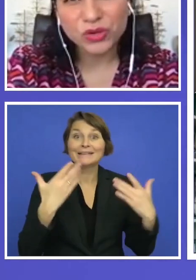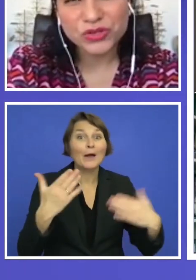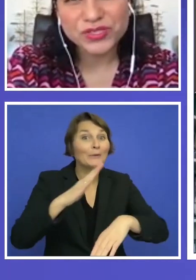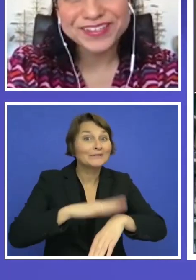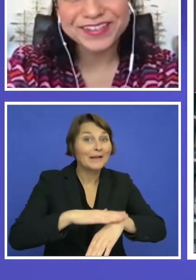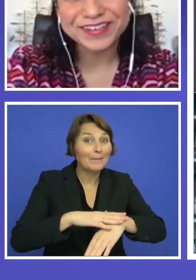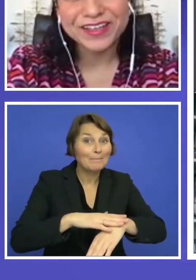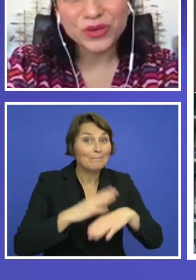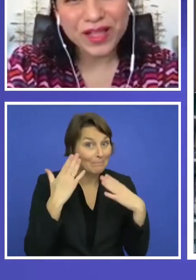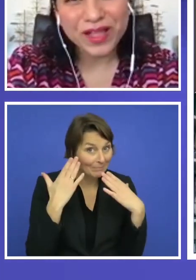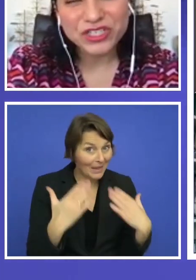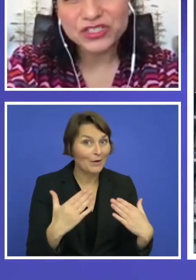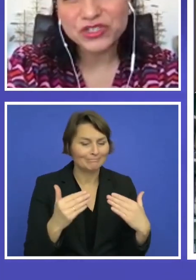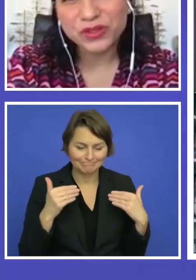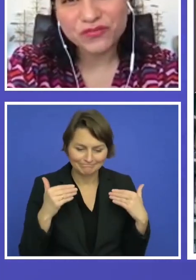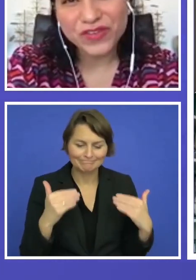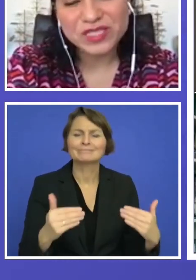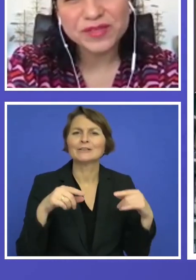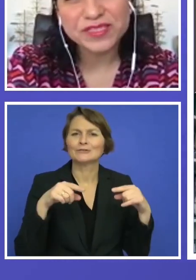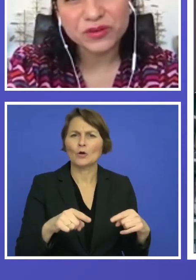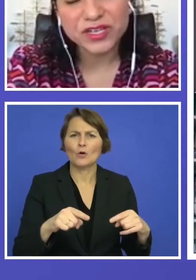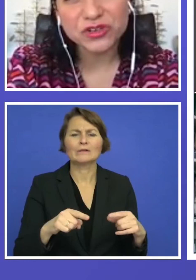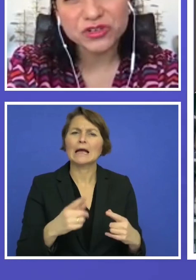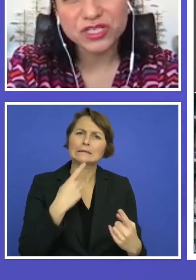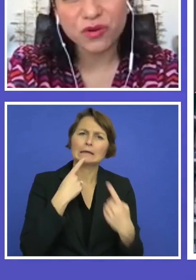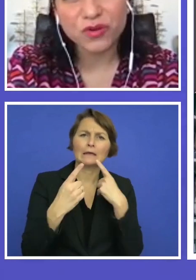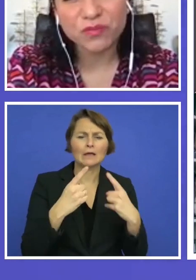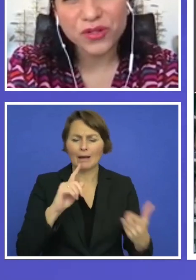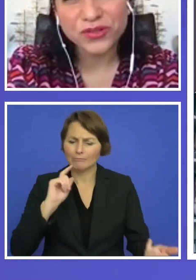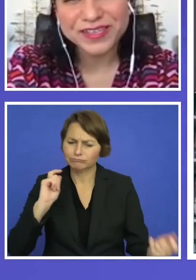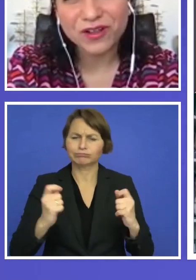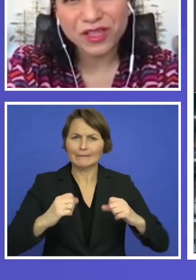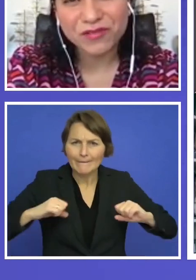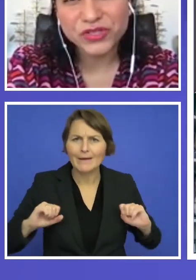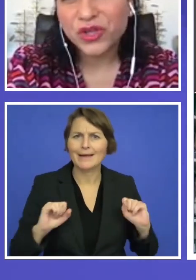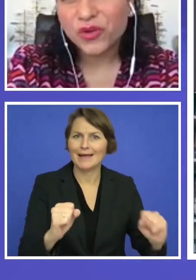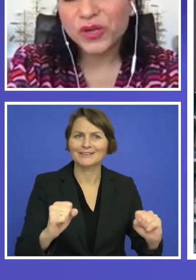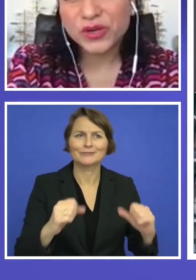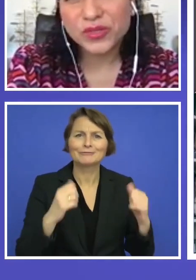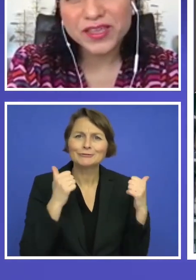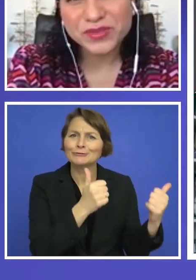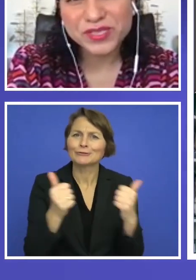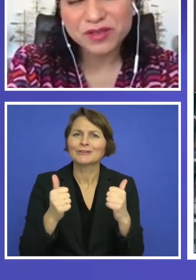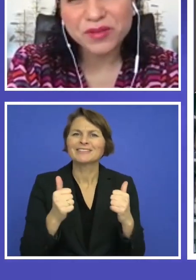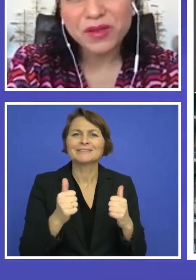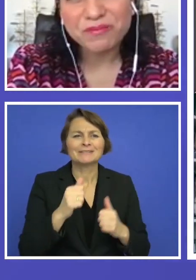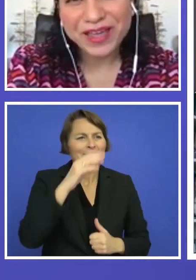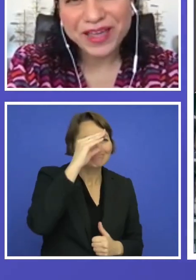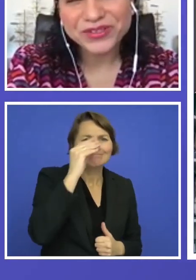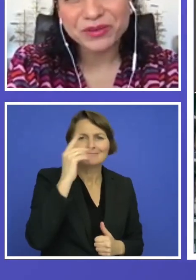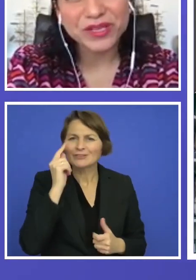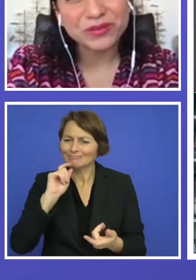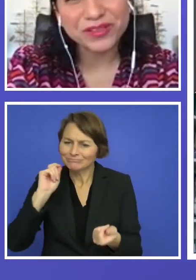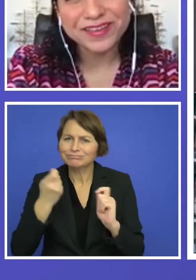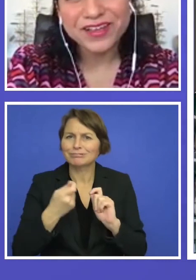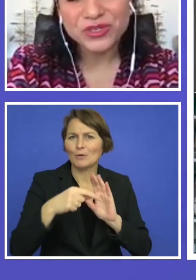health workers into real action, to real investments in creating gender transformative policy at all levels. We know the ecosystem